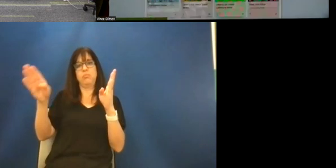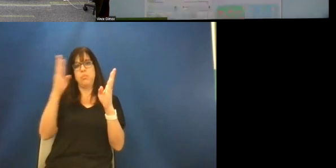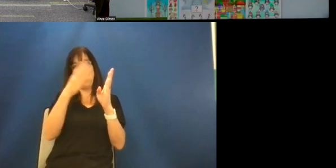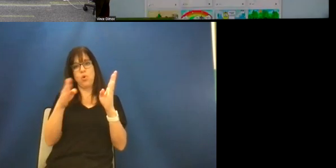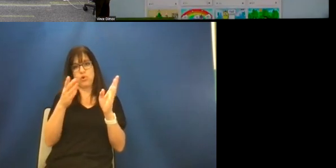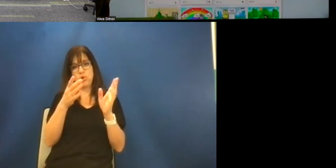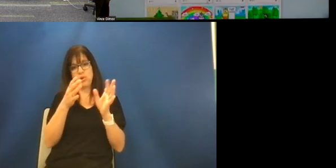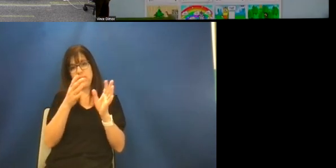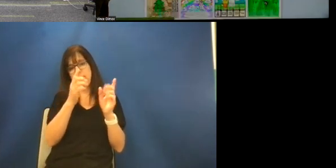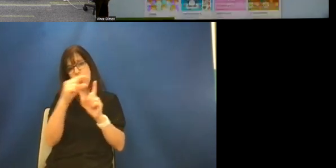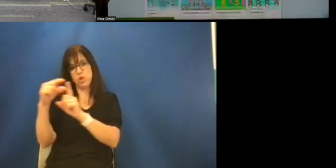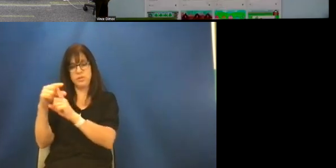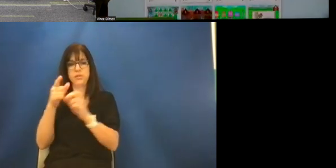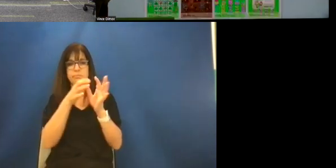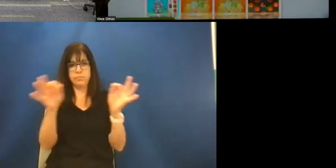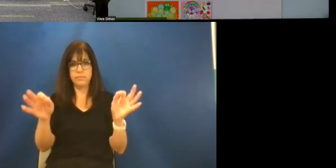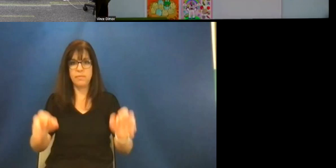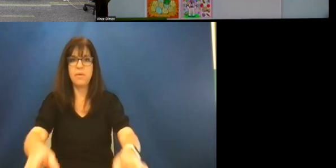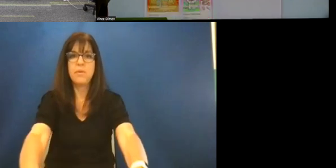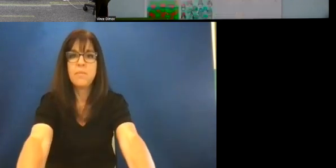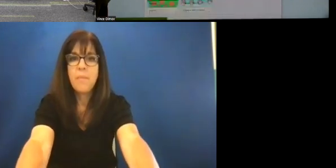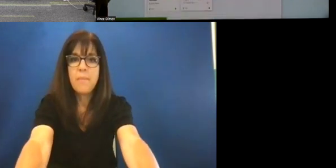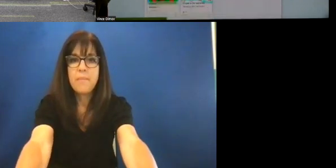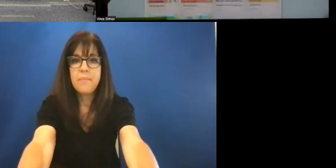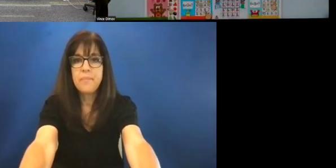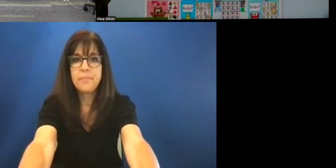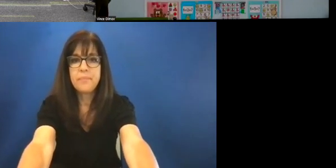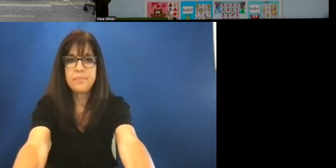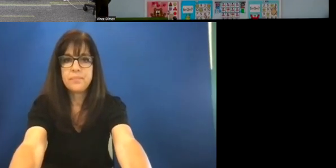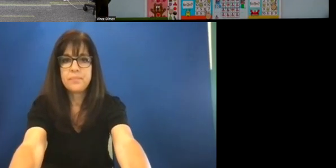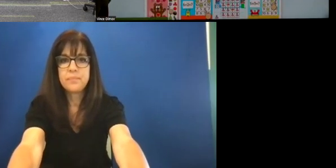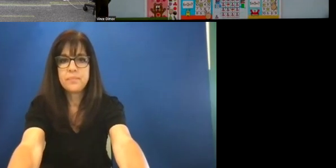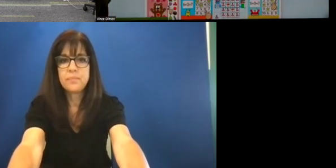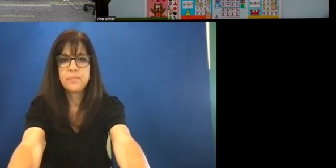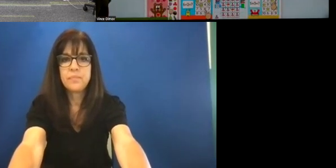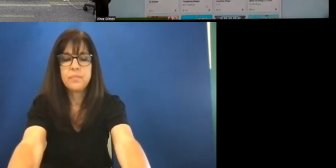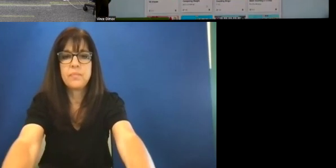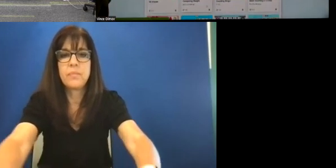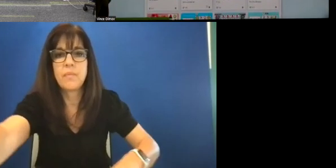so many options. Let me find like a harder one just to show you.